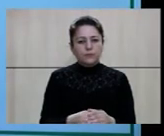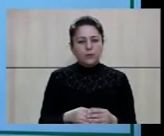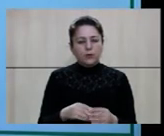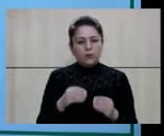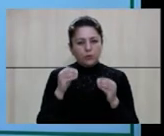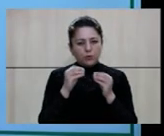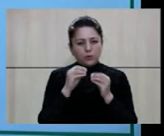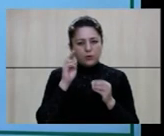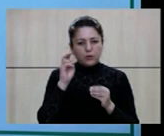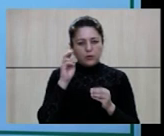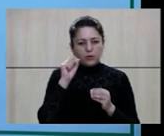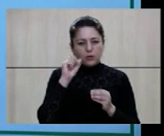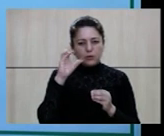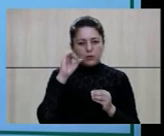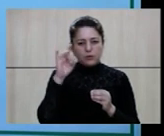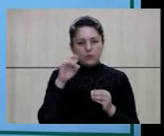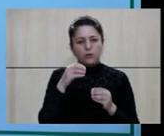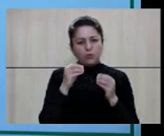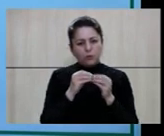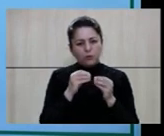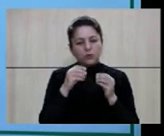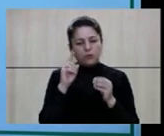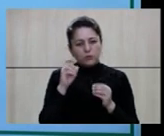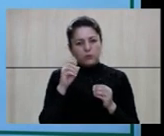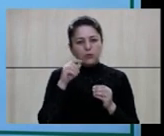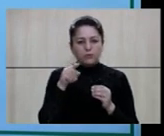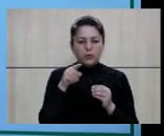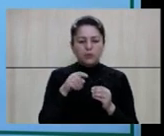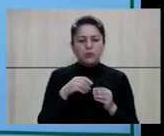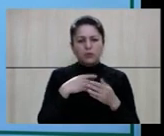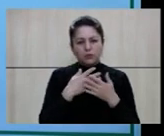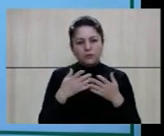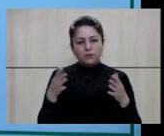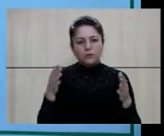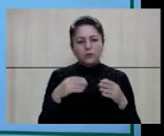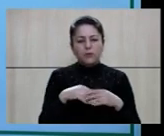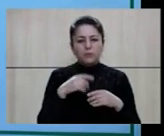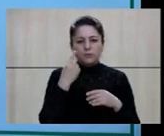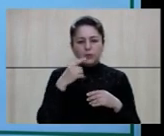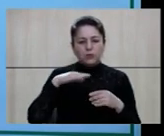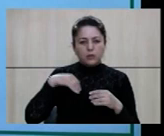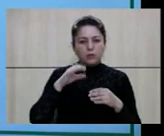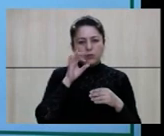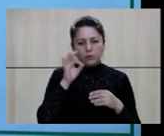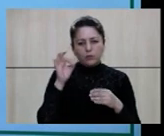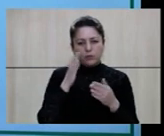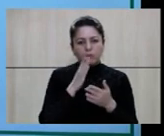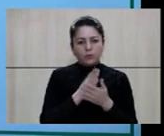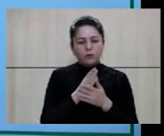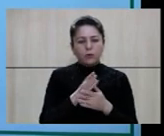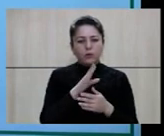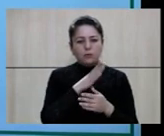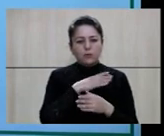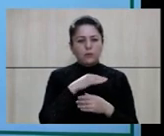Onli kasrni 10 ga, 100 ga, 1000 ga va hokazo, ya'ni birdan keyin nullari mavjud bo'lgan